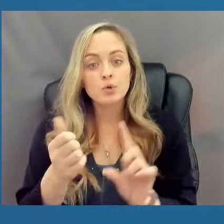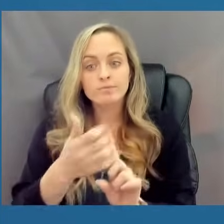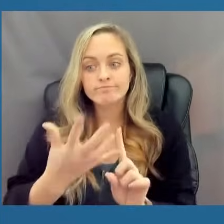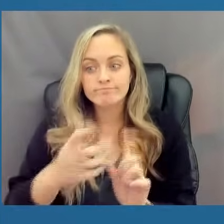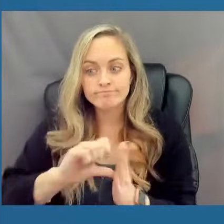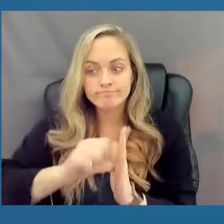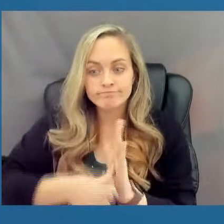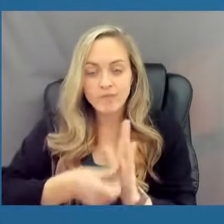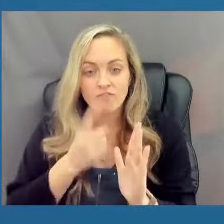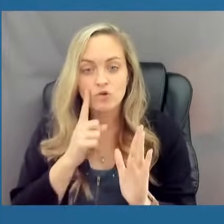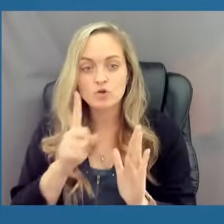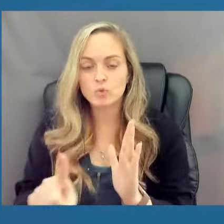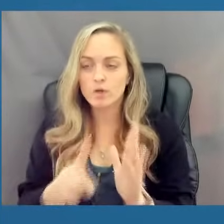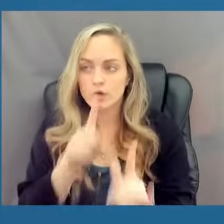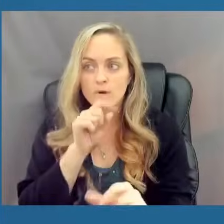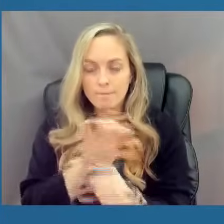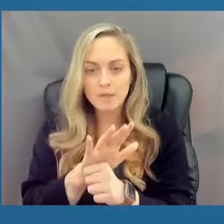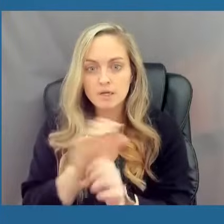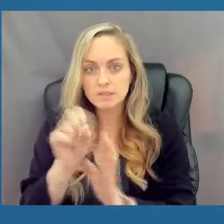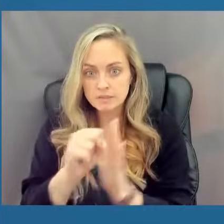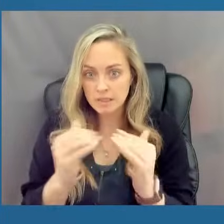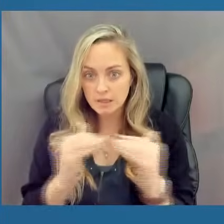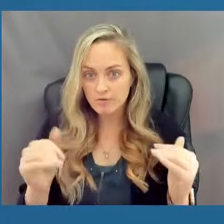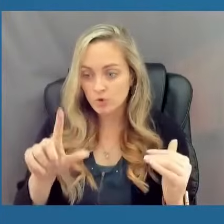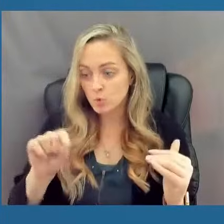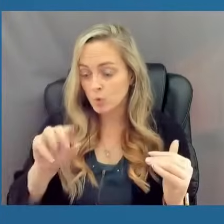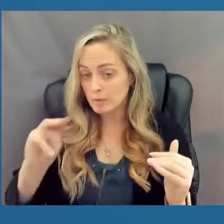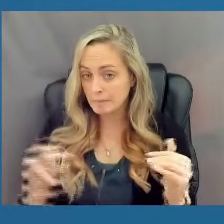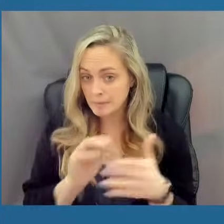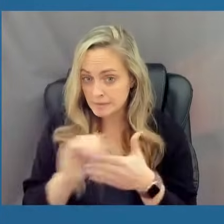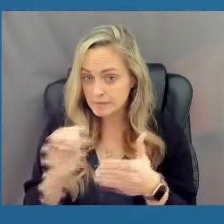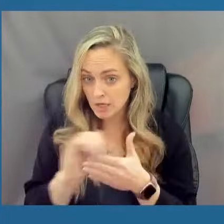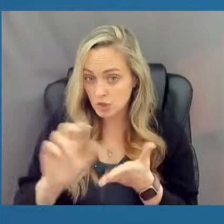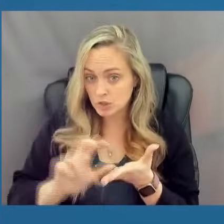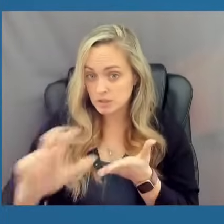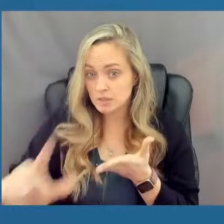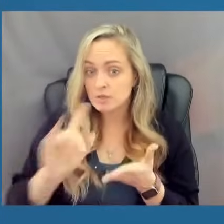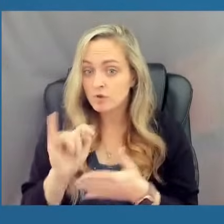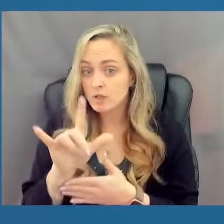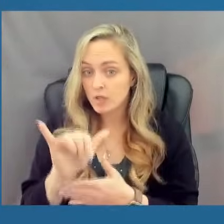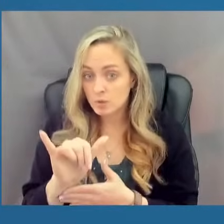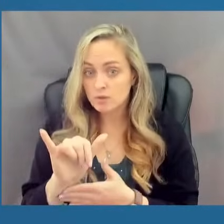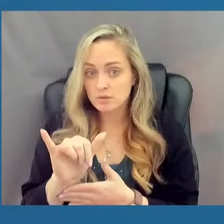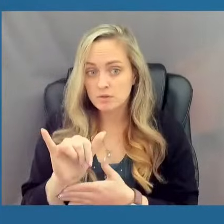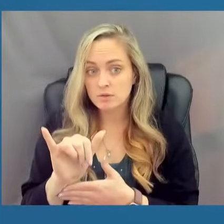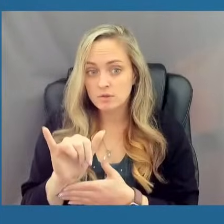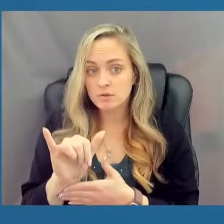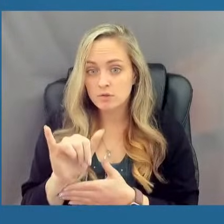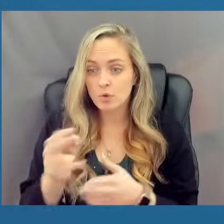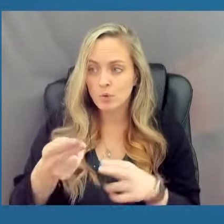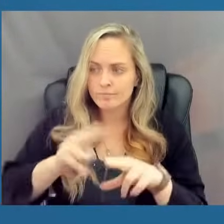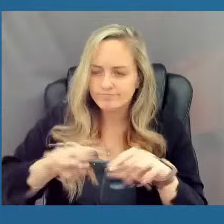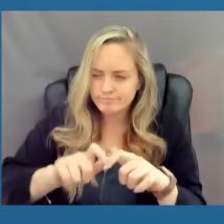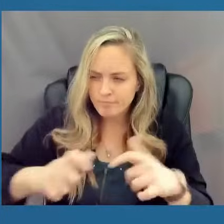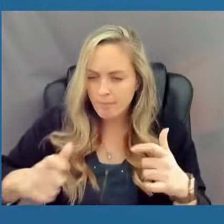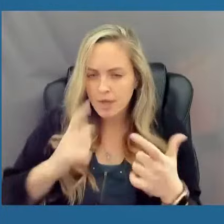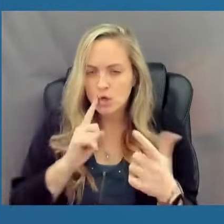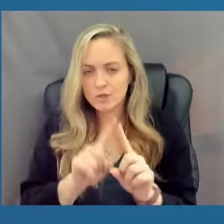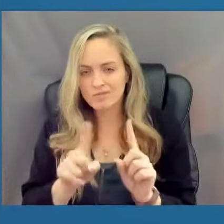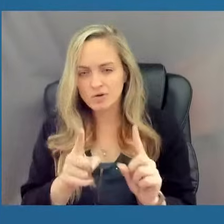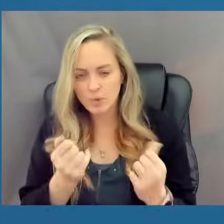are committed at the state level to $20 million for the county to scale up and find out ways we can deal